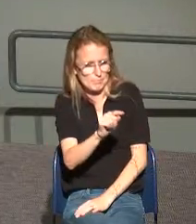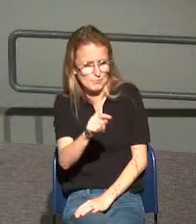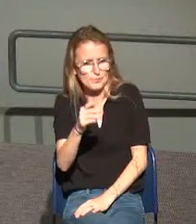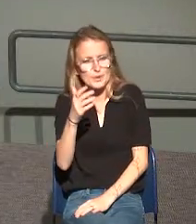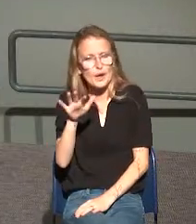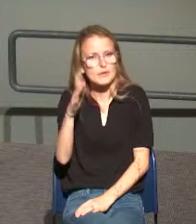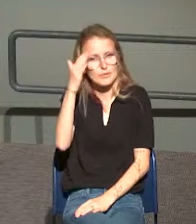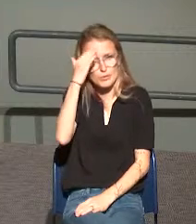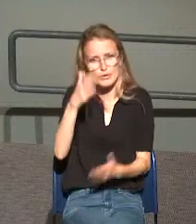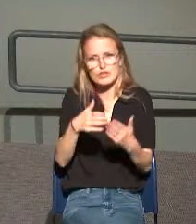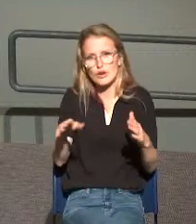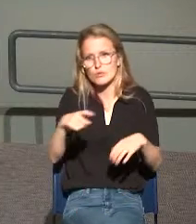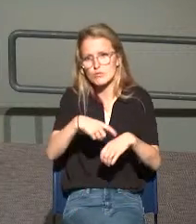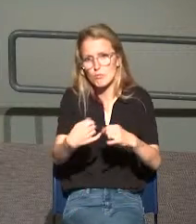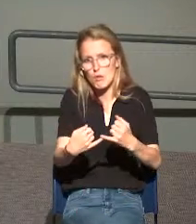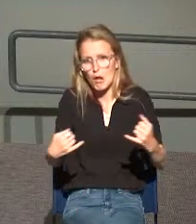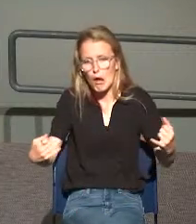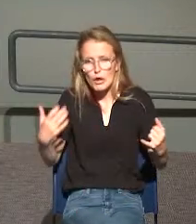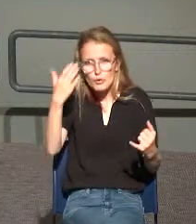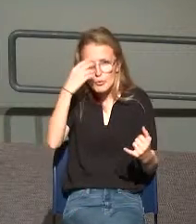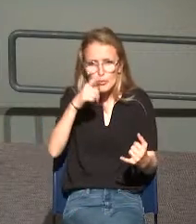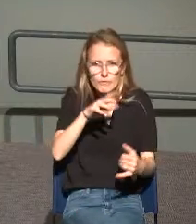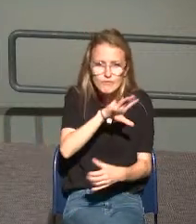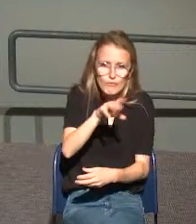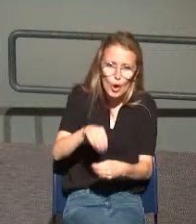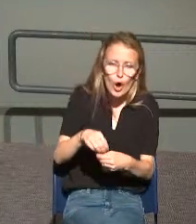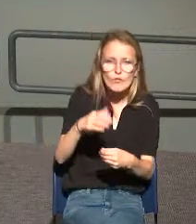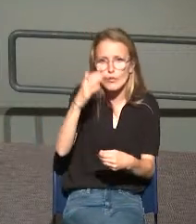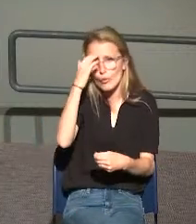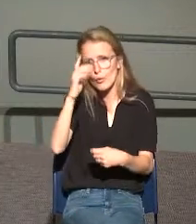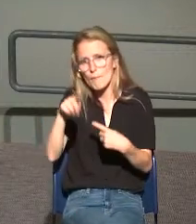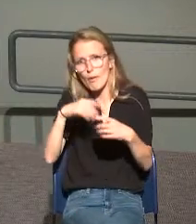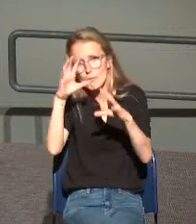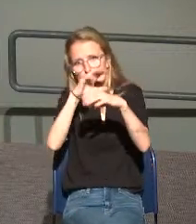general timeline. I knew what had happened. I knew about the Presidential